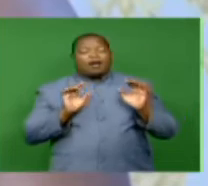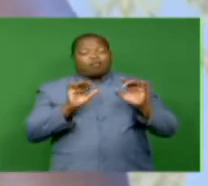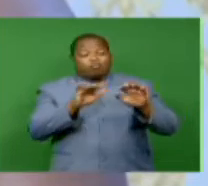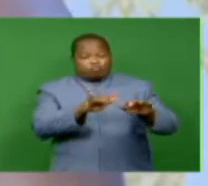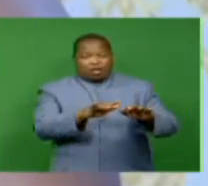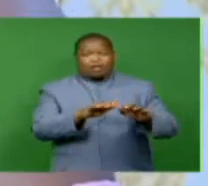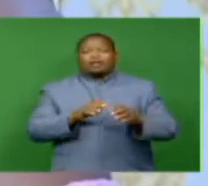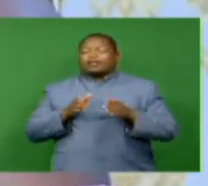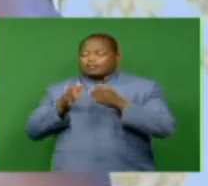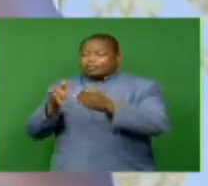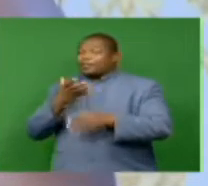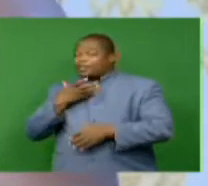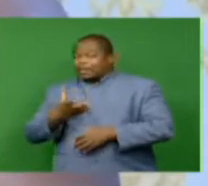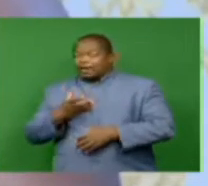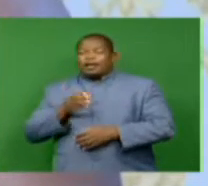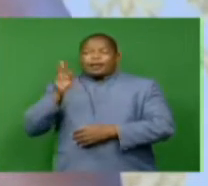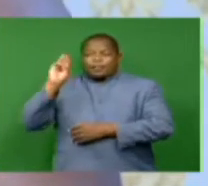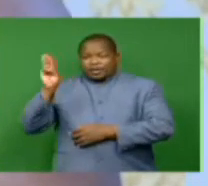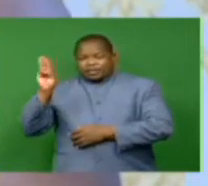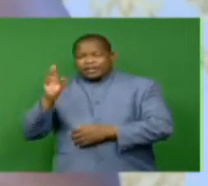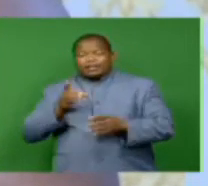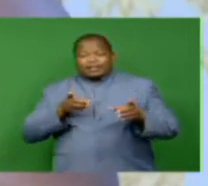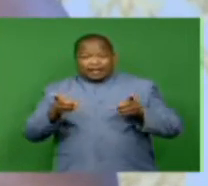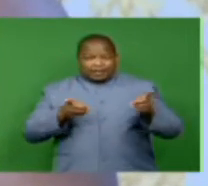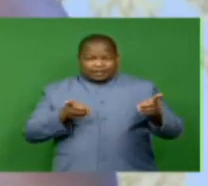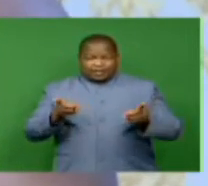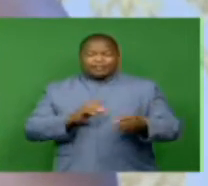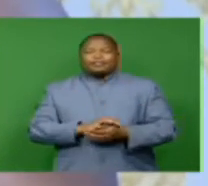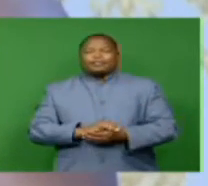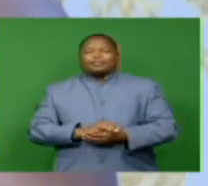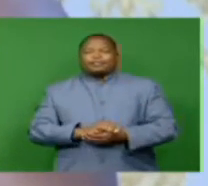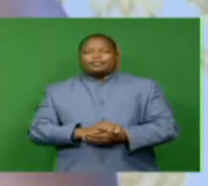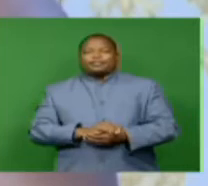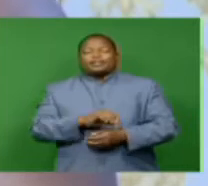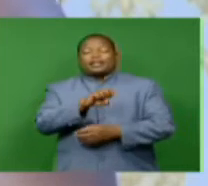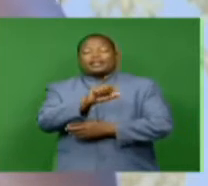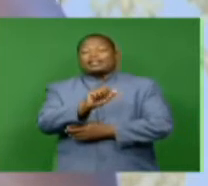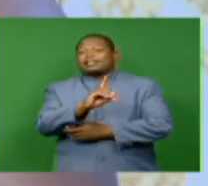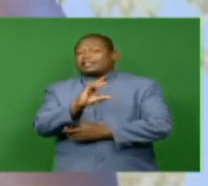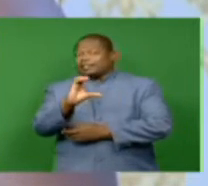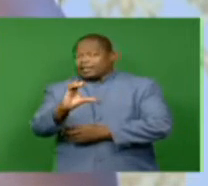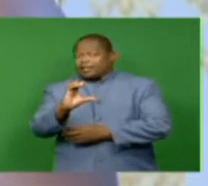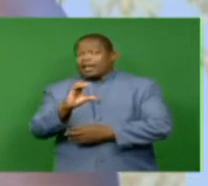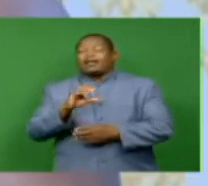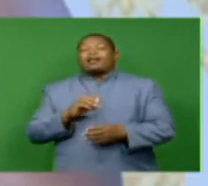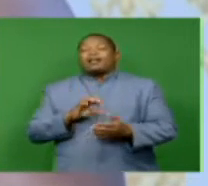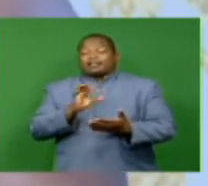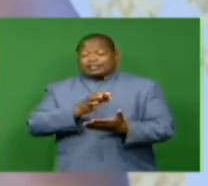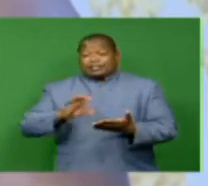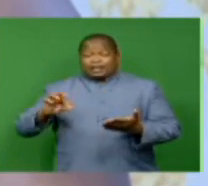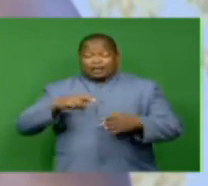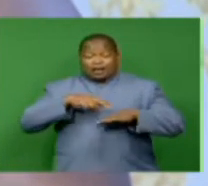representatives of SADC and COMESA Secretariat, the CEO and team of the Africa Electronic Trade Group,